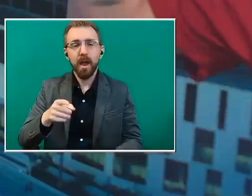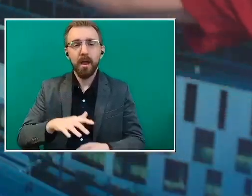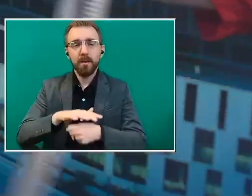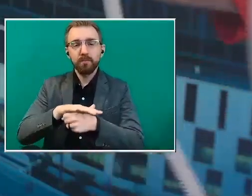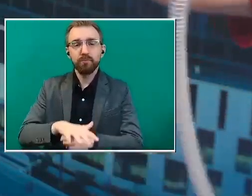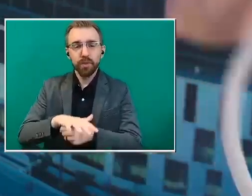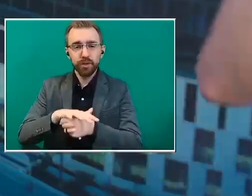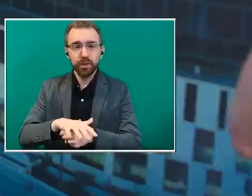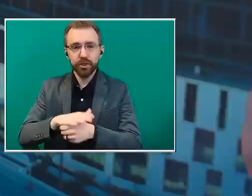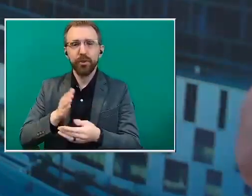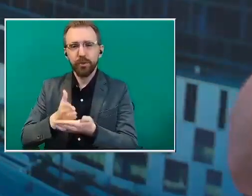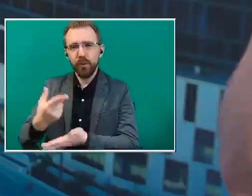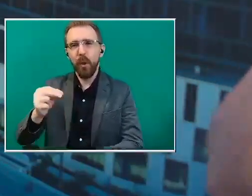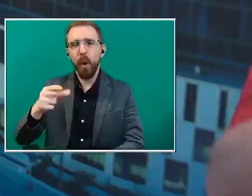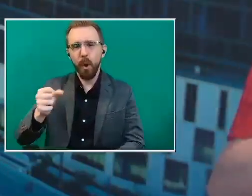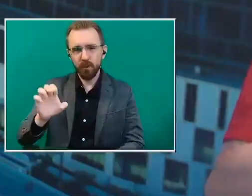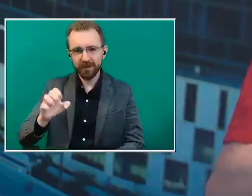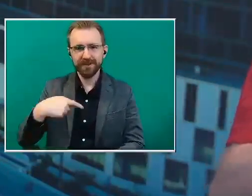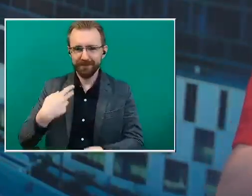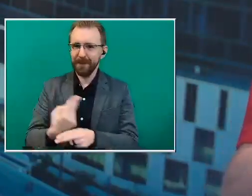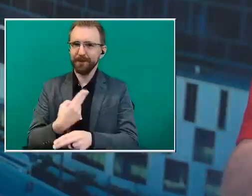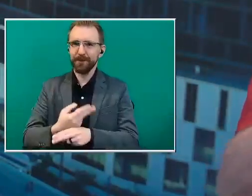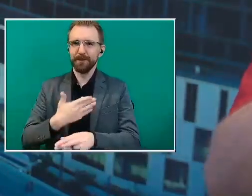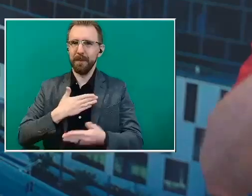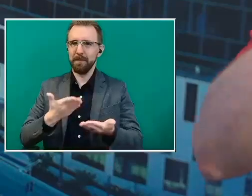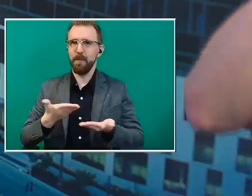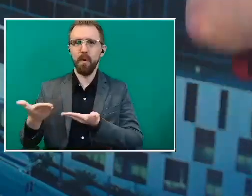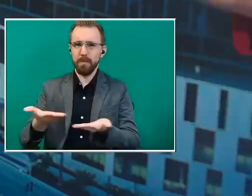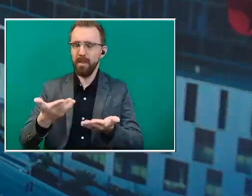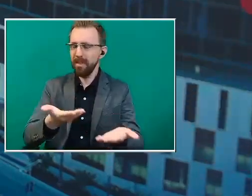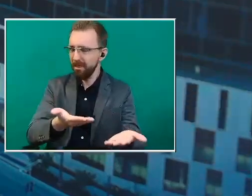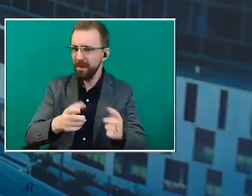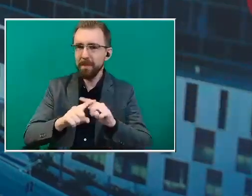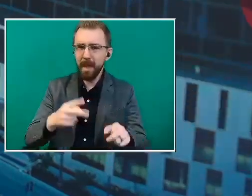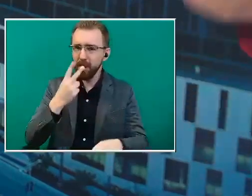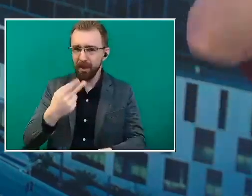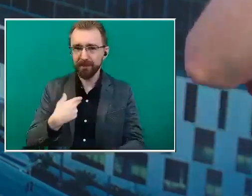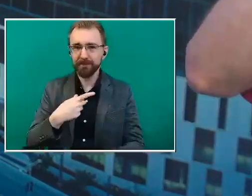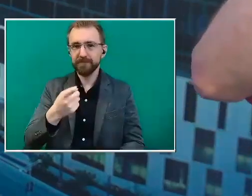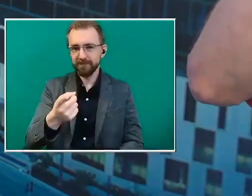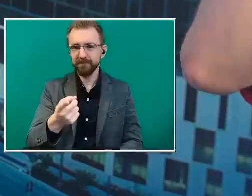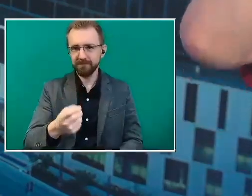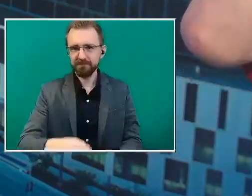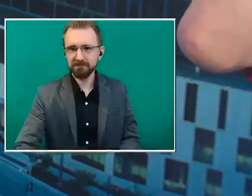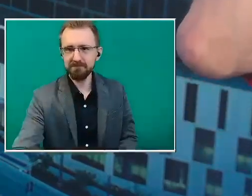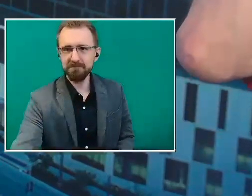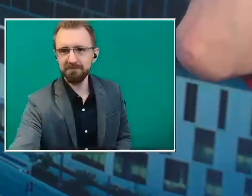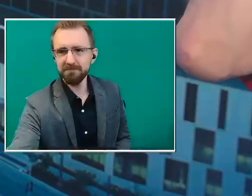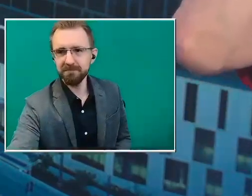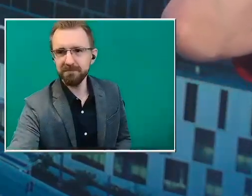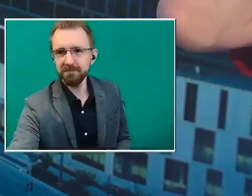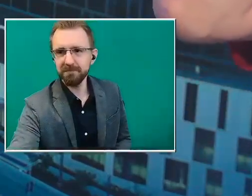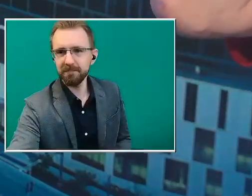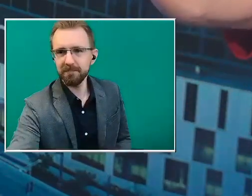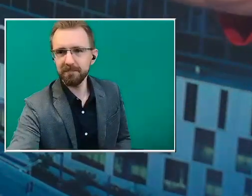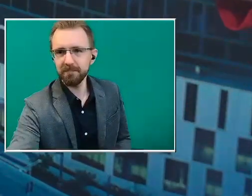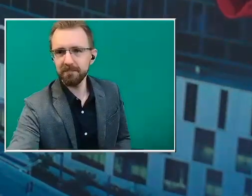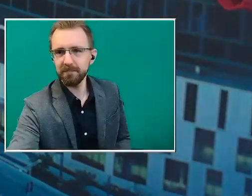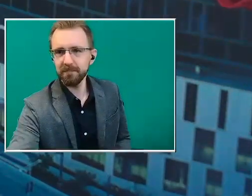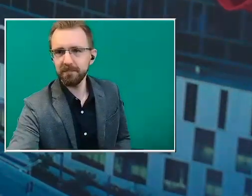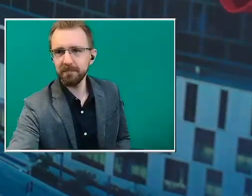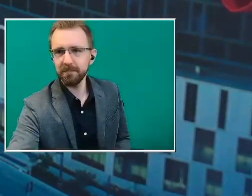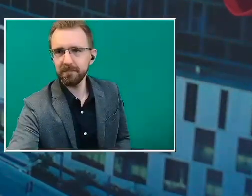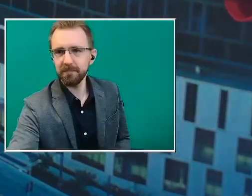hose. This is actually the one to my portable one. But look at this. I just put it on over my face, hook it up. There I go. And I